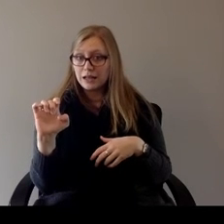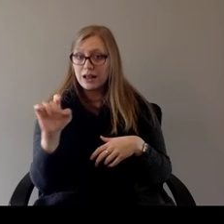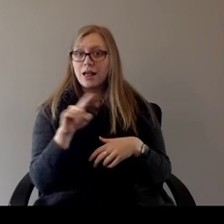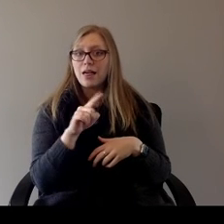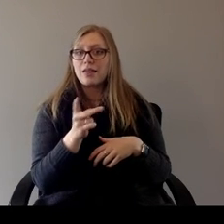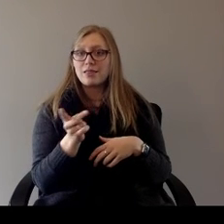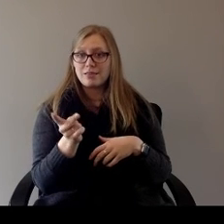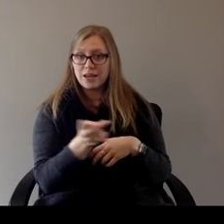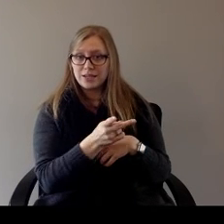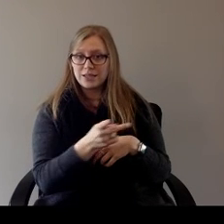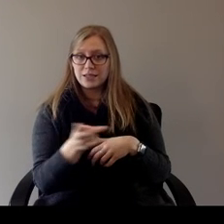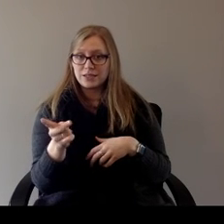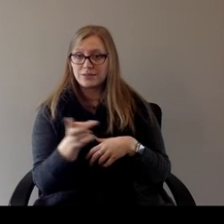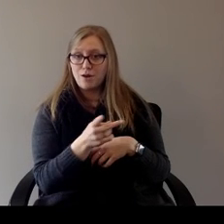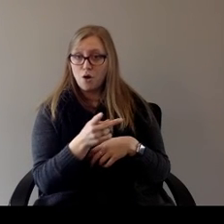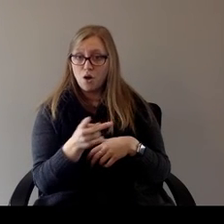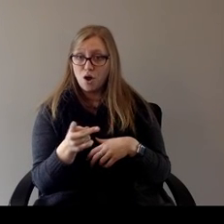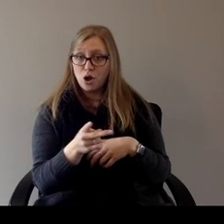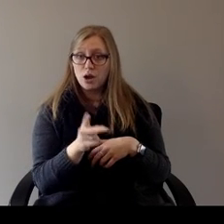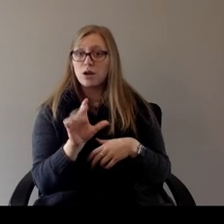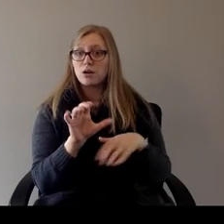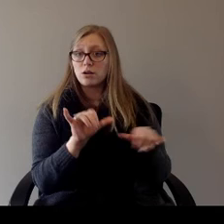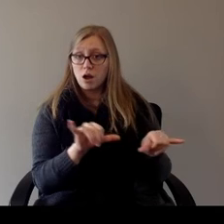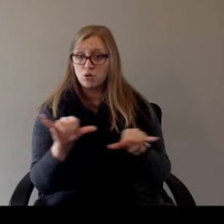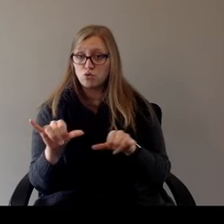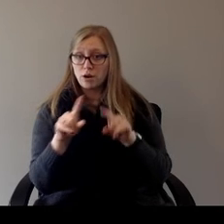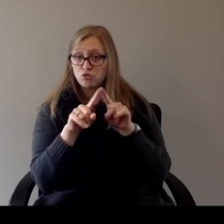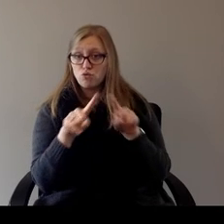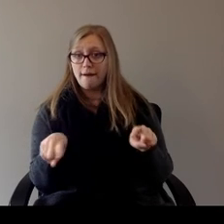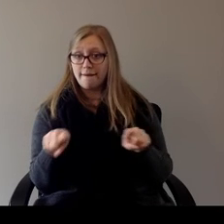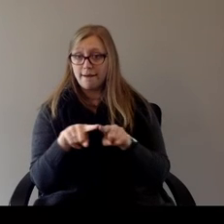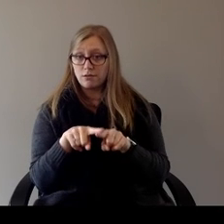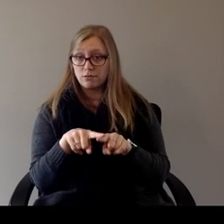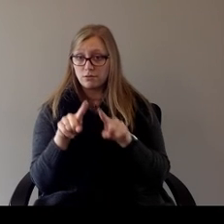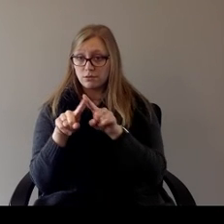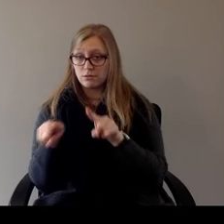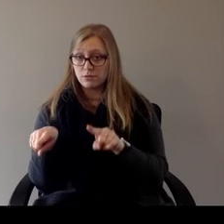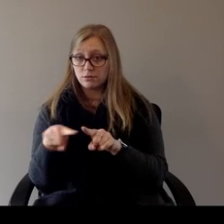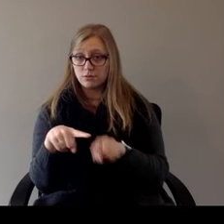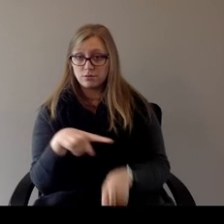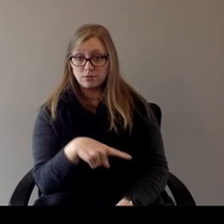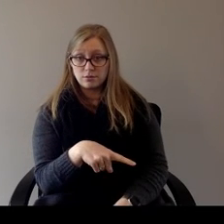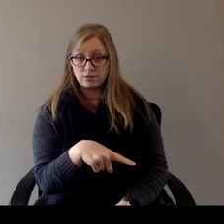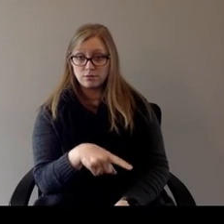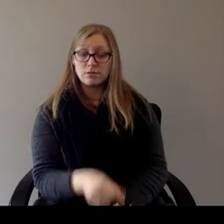ABC is congruent to triangle CDA.